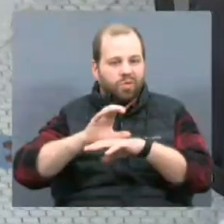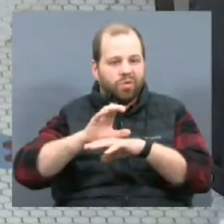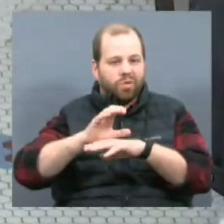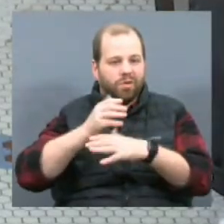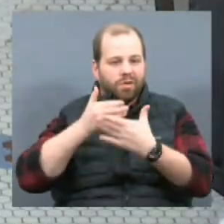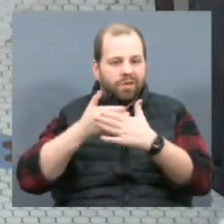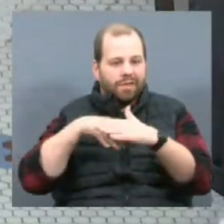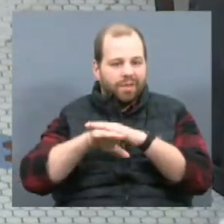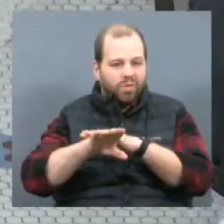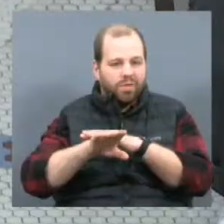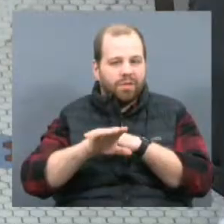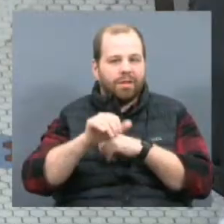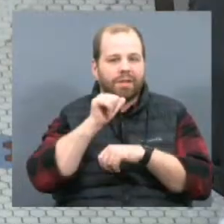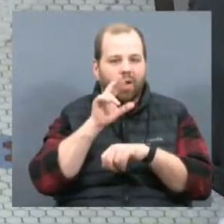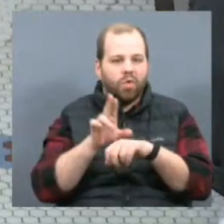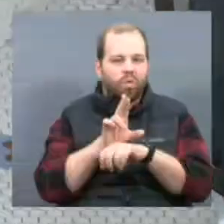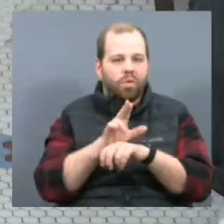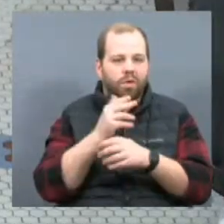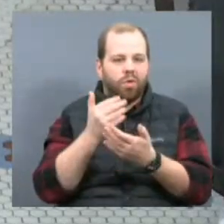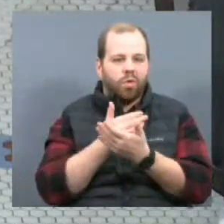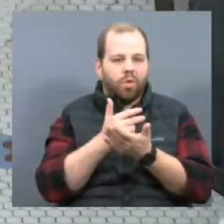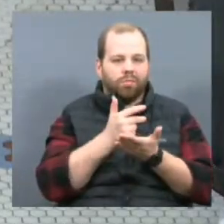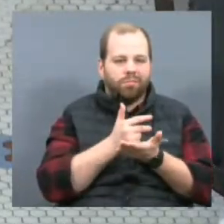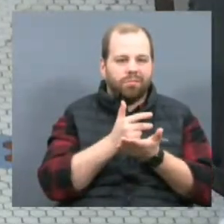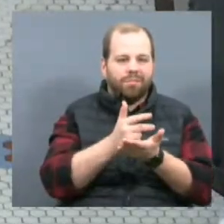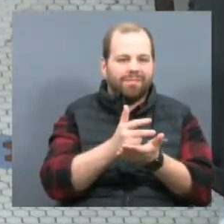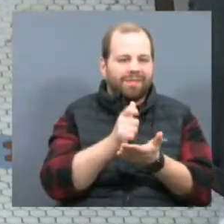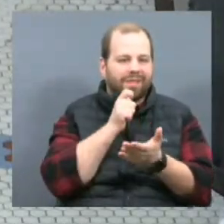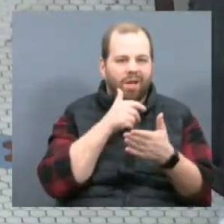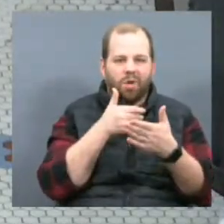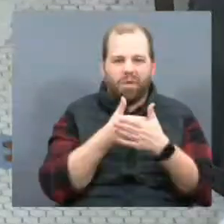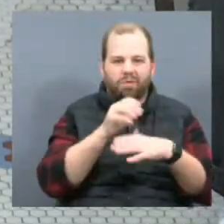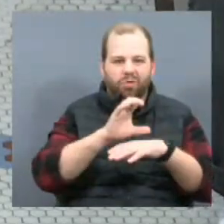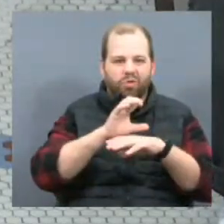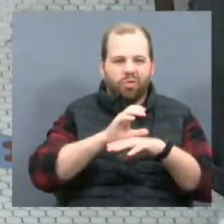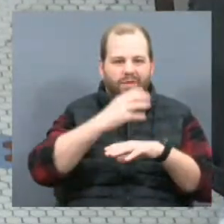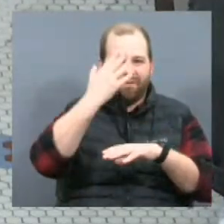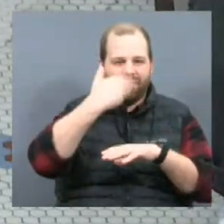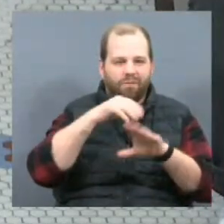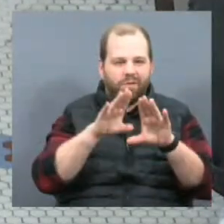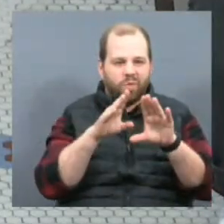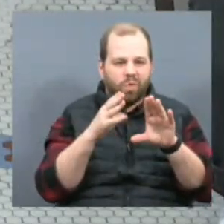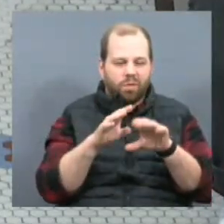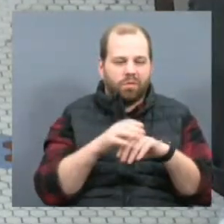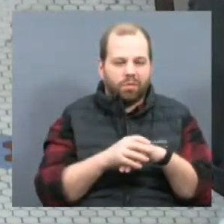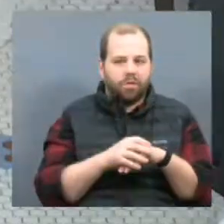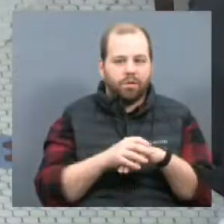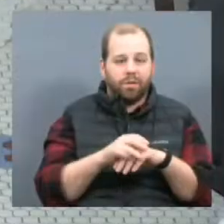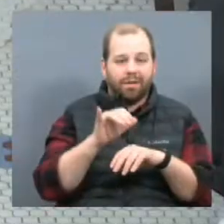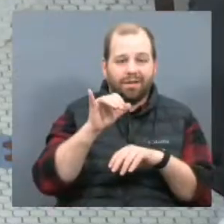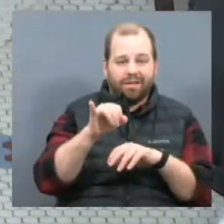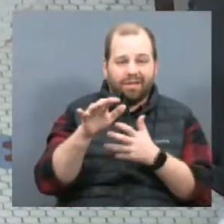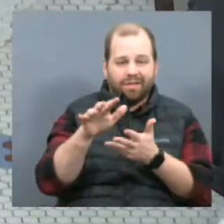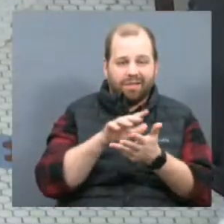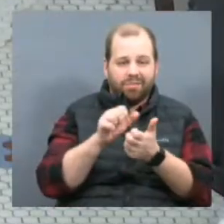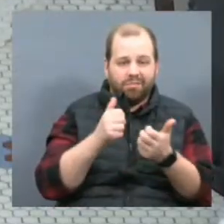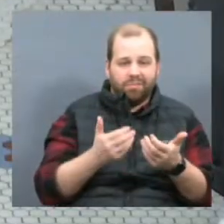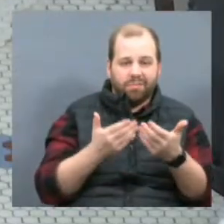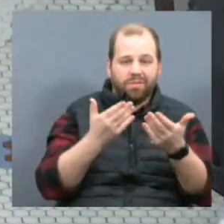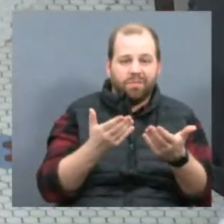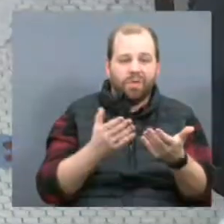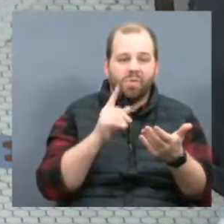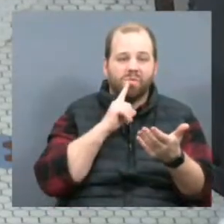church, rather than utilize this parking lot, which is not close to the church entrance, rendering the proposed demolition both destructive